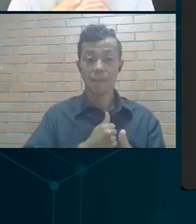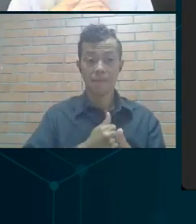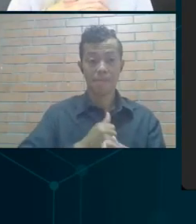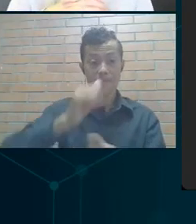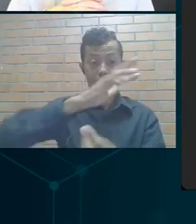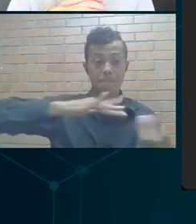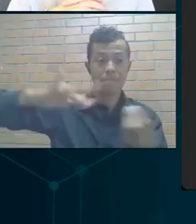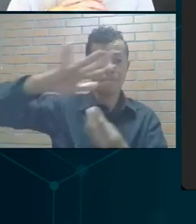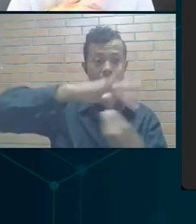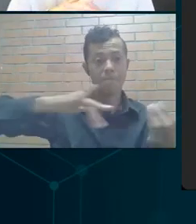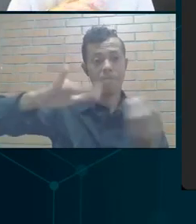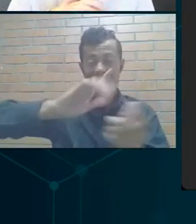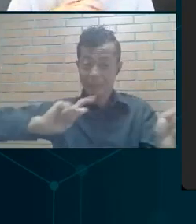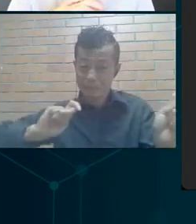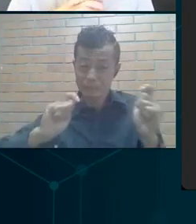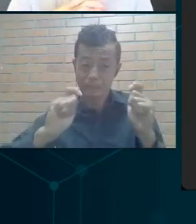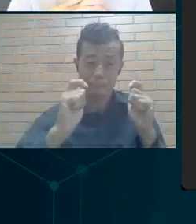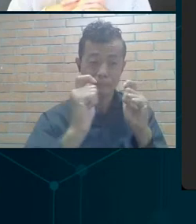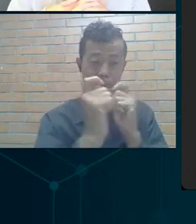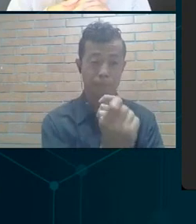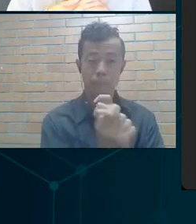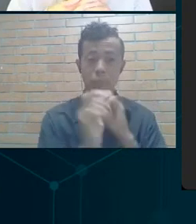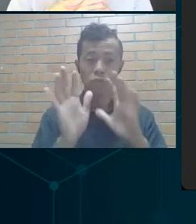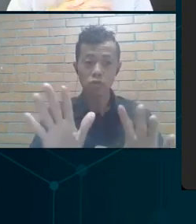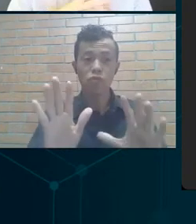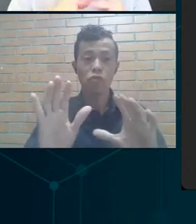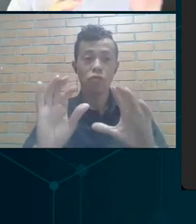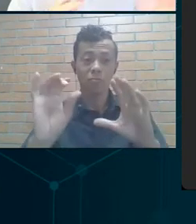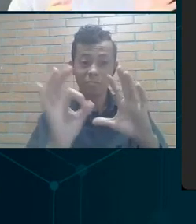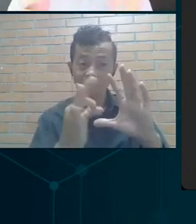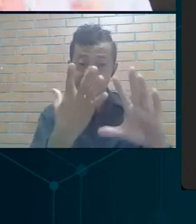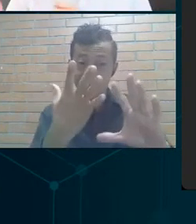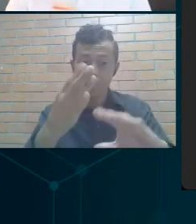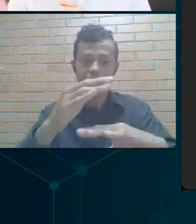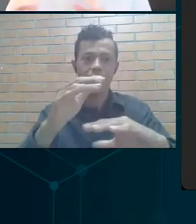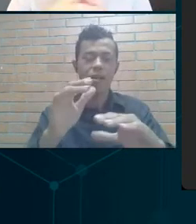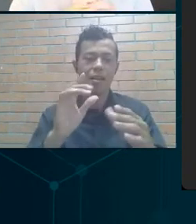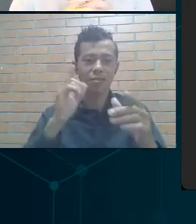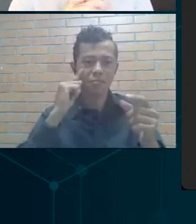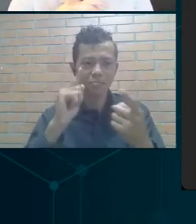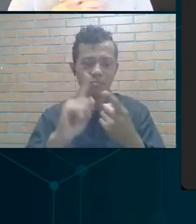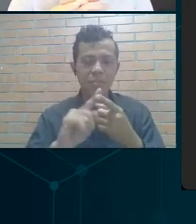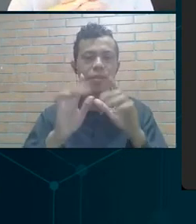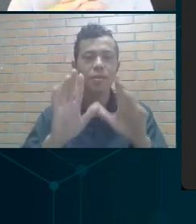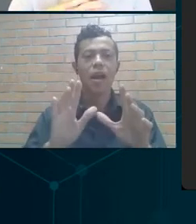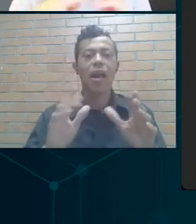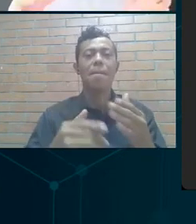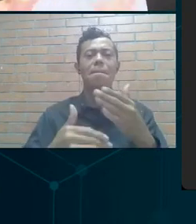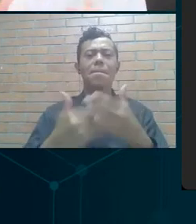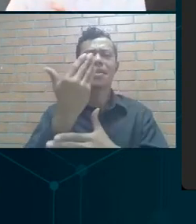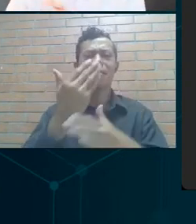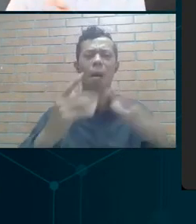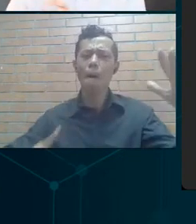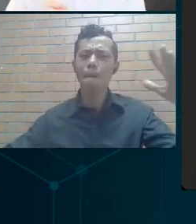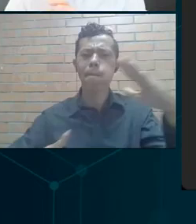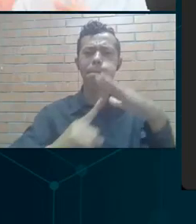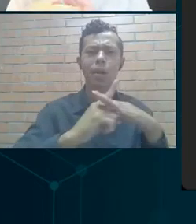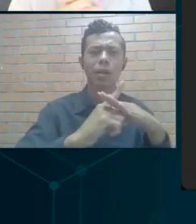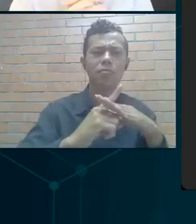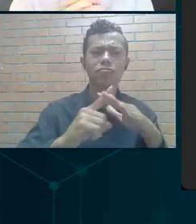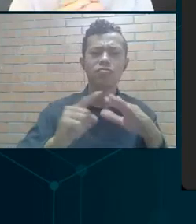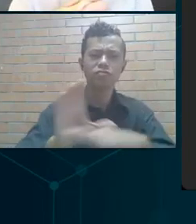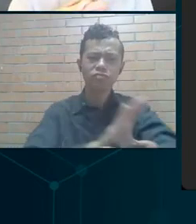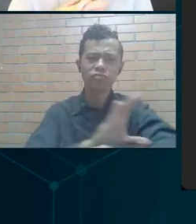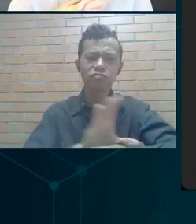Yeah, absolutely. And I'll start here at the beginning of computing, and I'll bring it quickly to something that